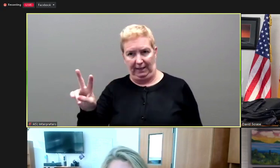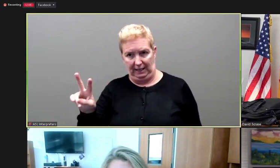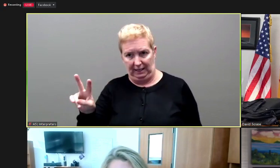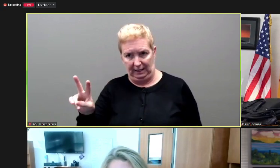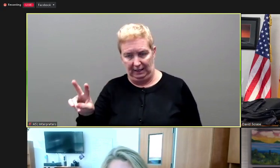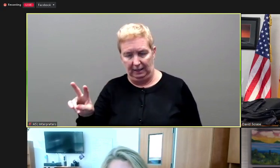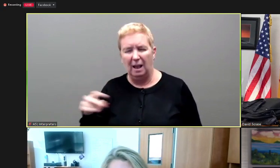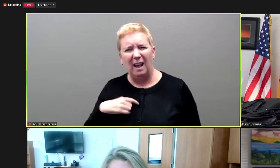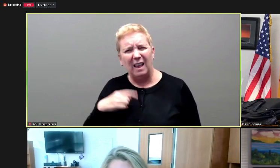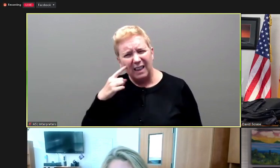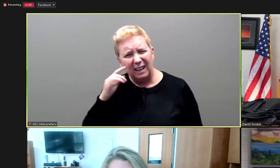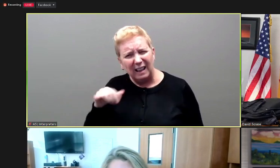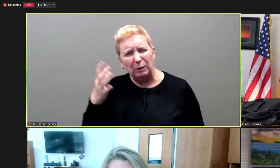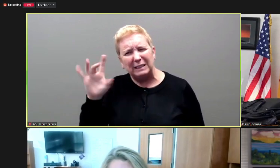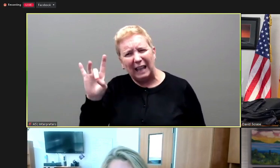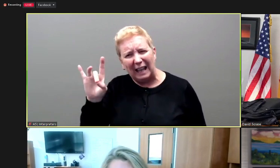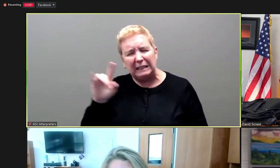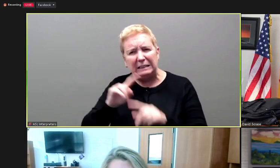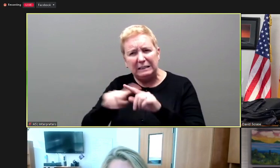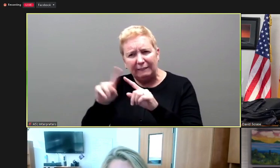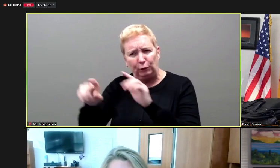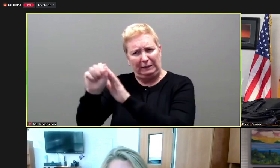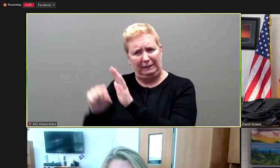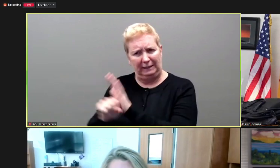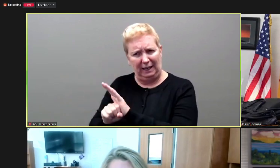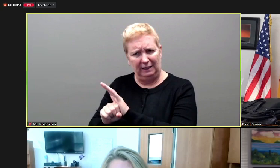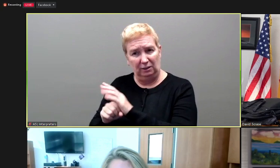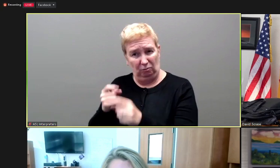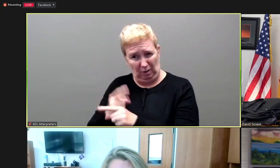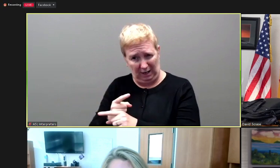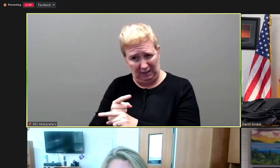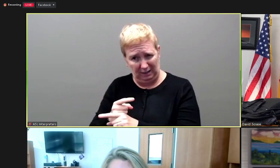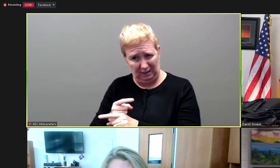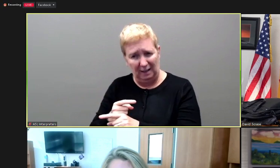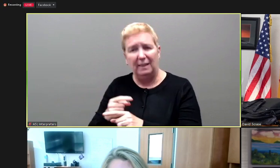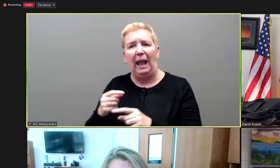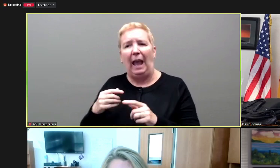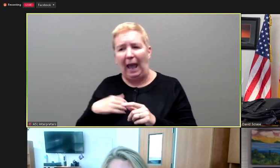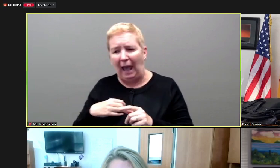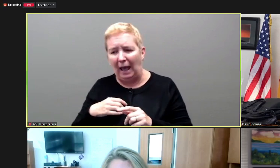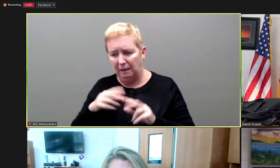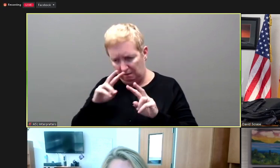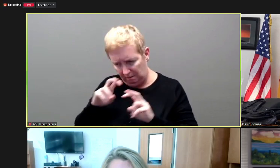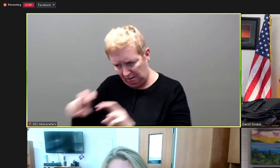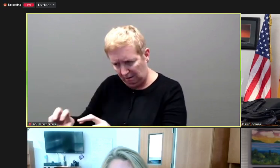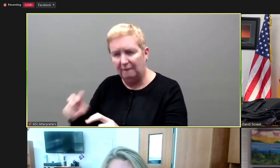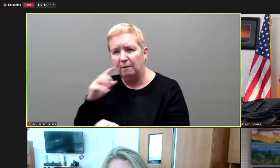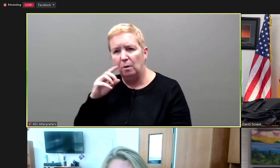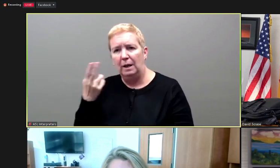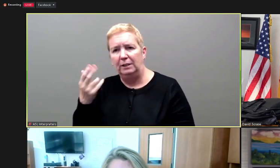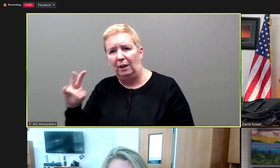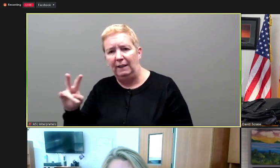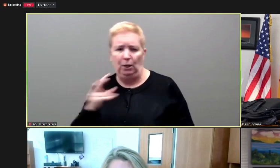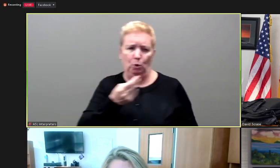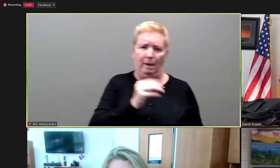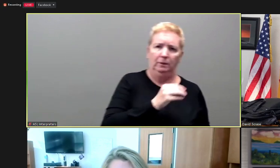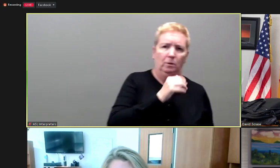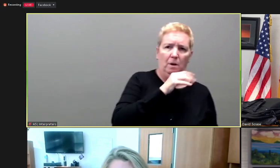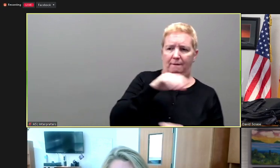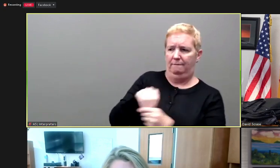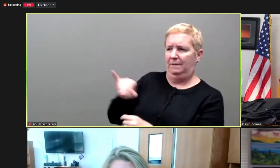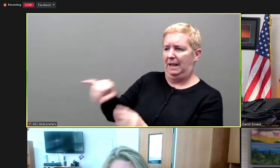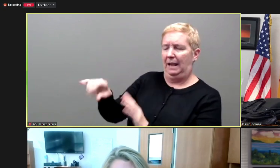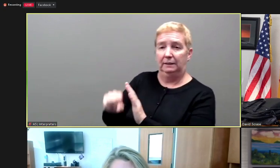I think, 8 different states that have external surveillance of HIV, and New Mexico was not listed as one of them. But I'm just curious if that is